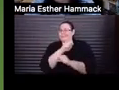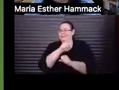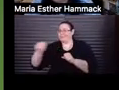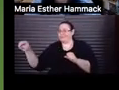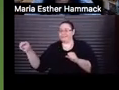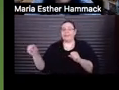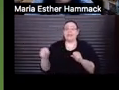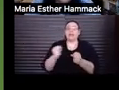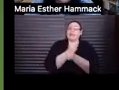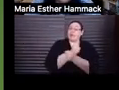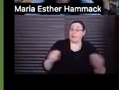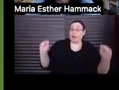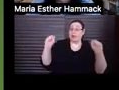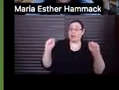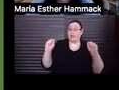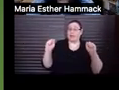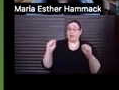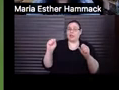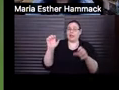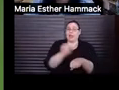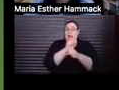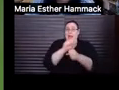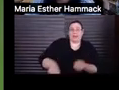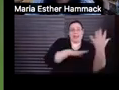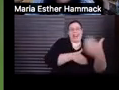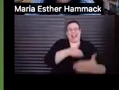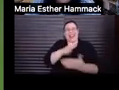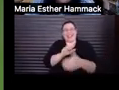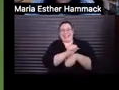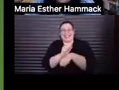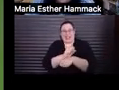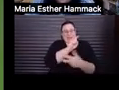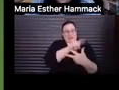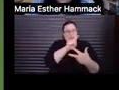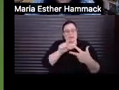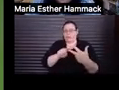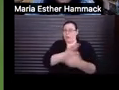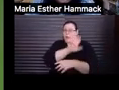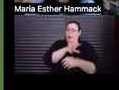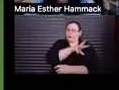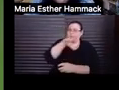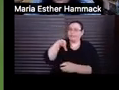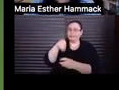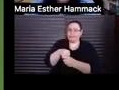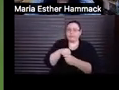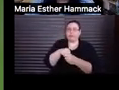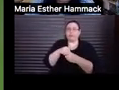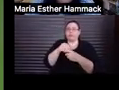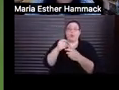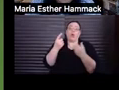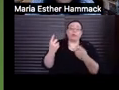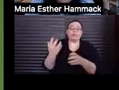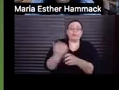abolition, liberation, abolition and anti-slavery initiatives were very much part or procured in